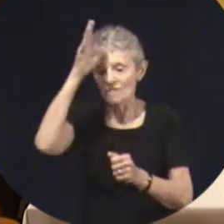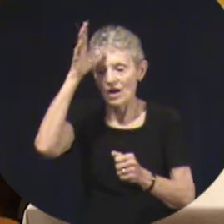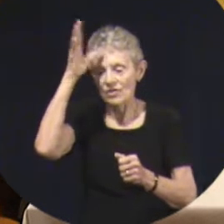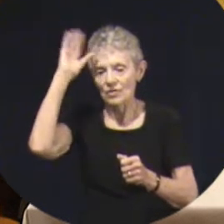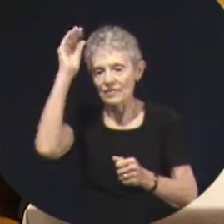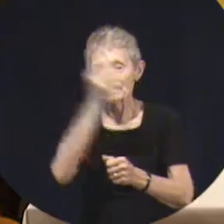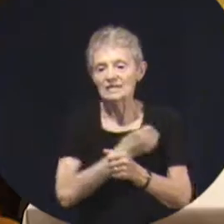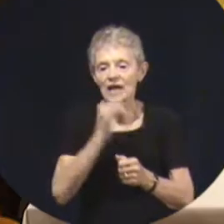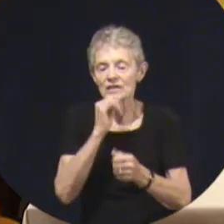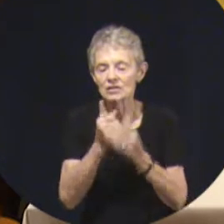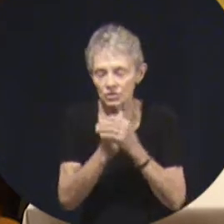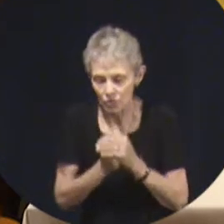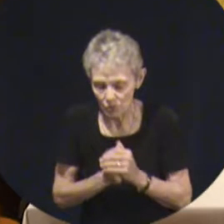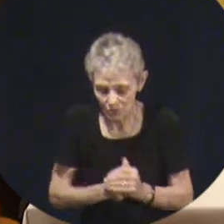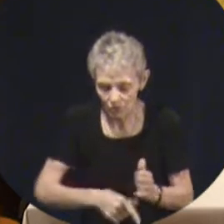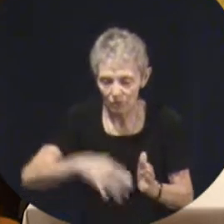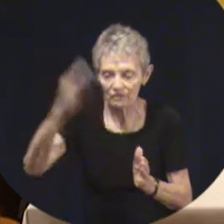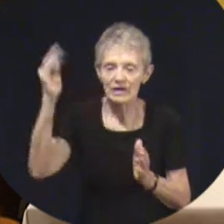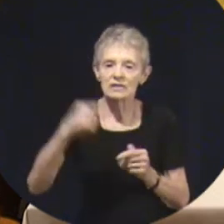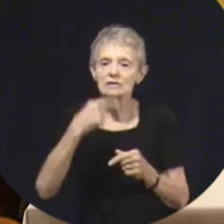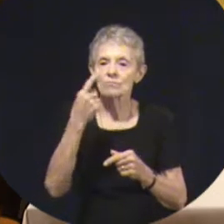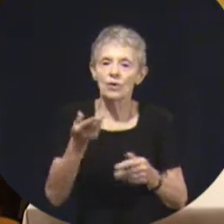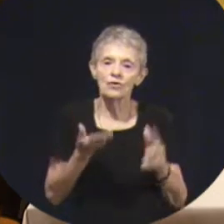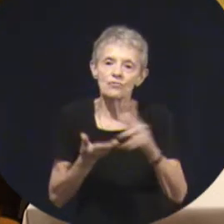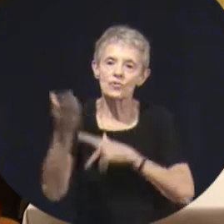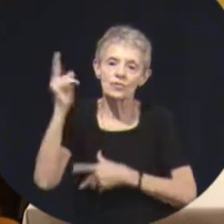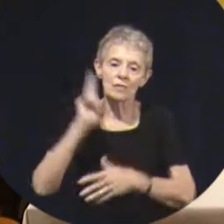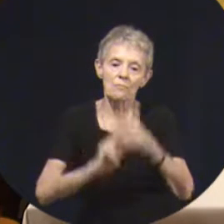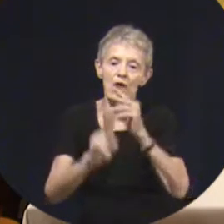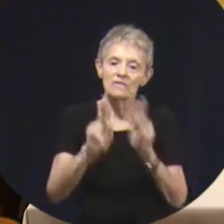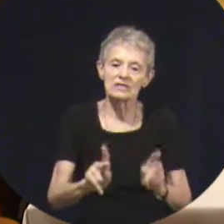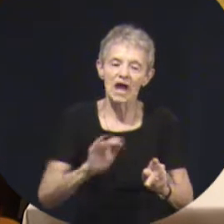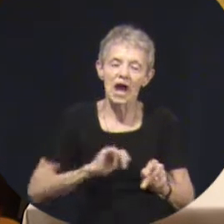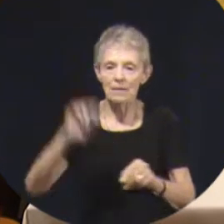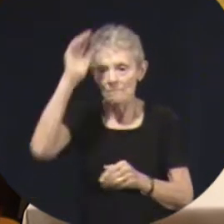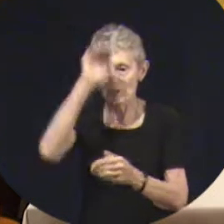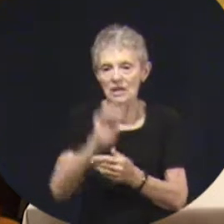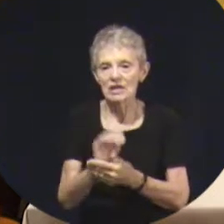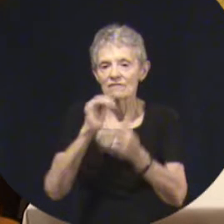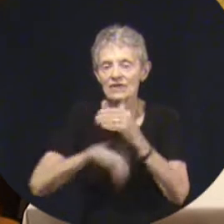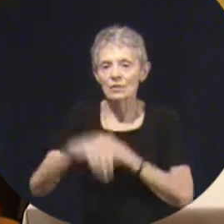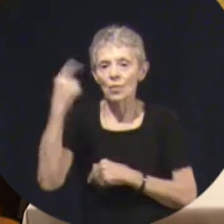and glorified, who has spoken through the prophets. I believe in one holy,